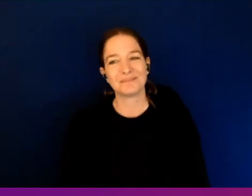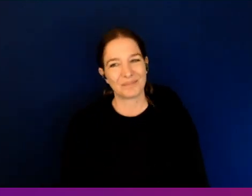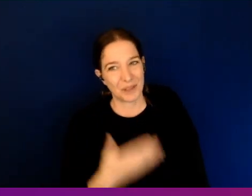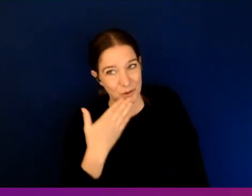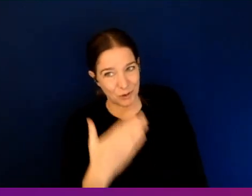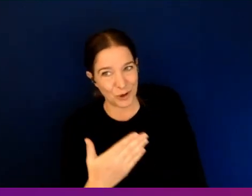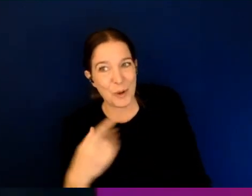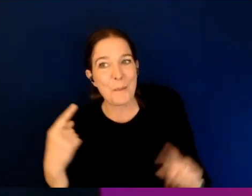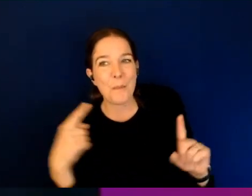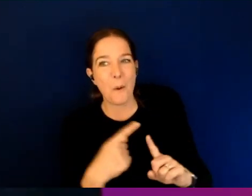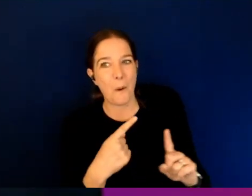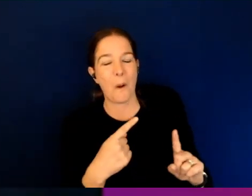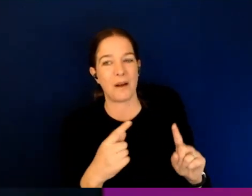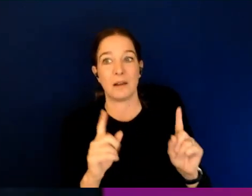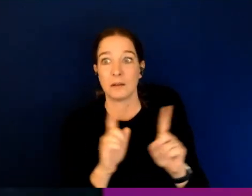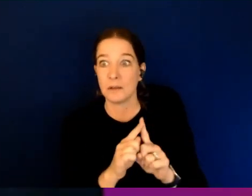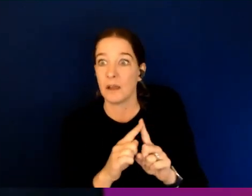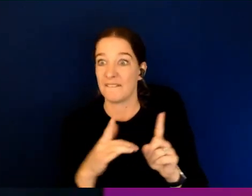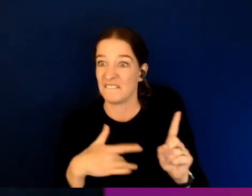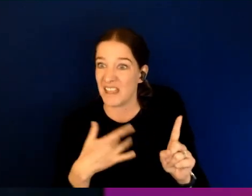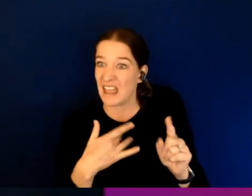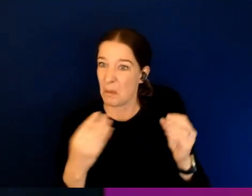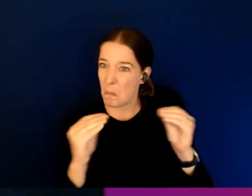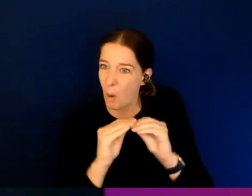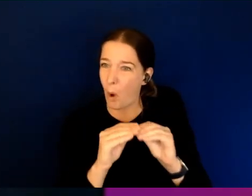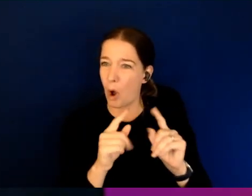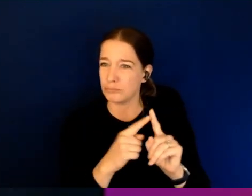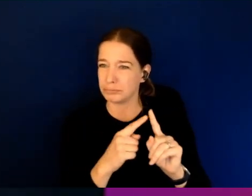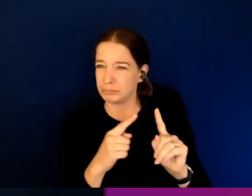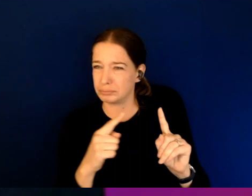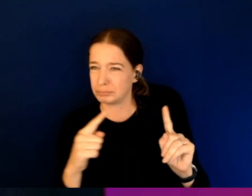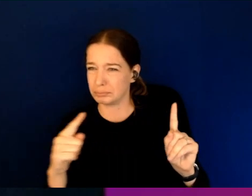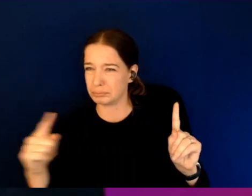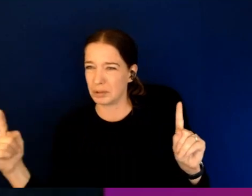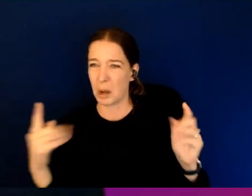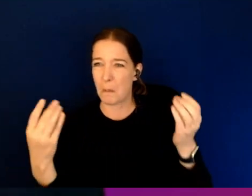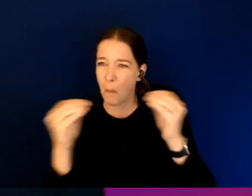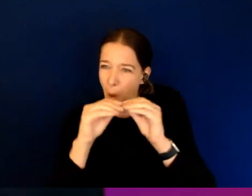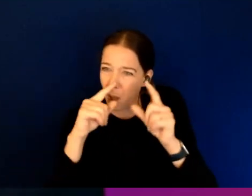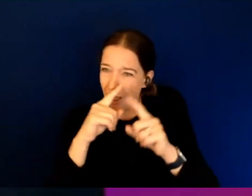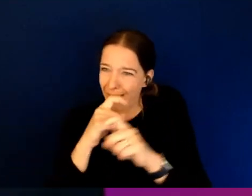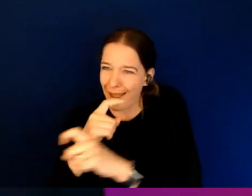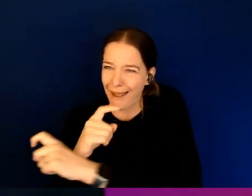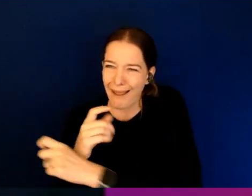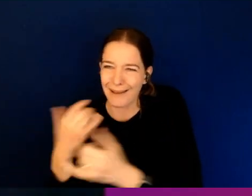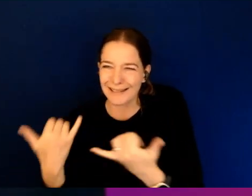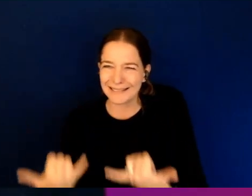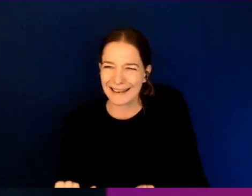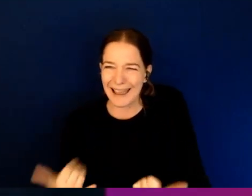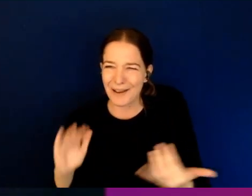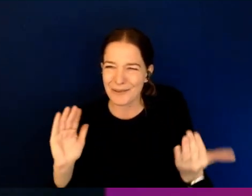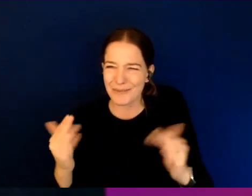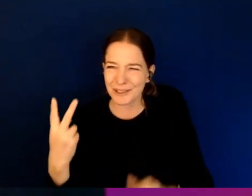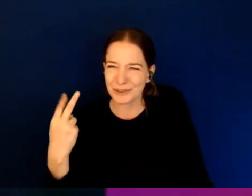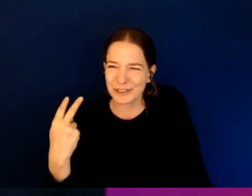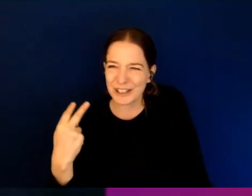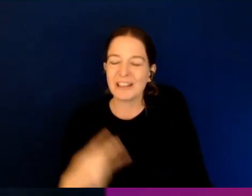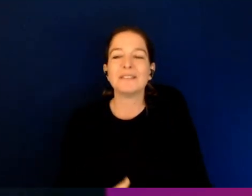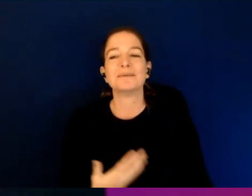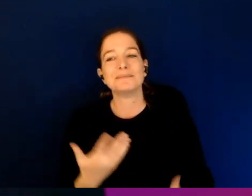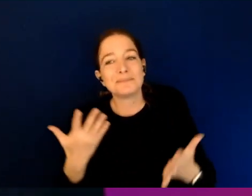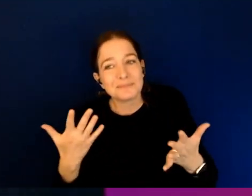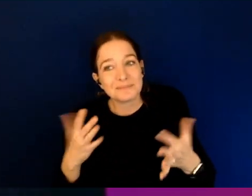And it gets longer and longer, isn't it? And gets more complex. So here's the scoop on that. When it comes